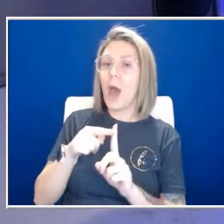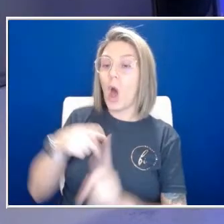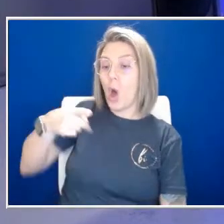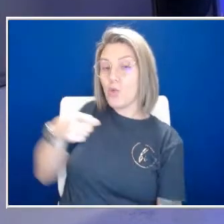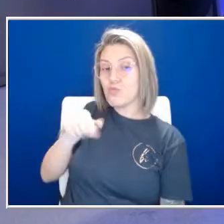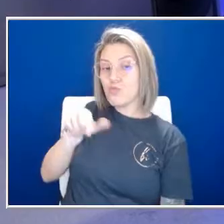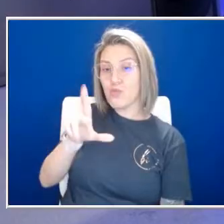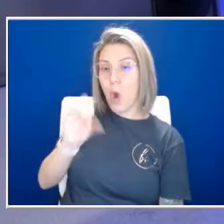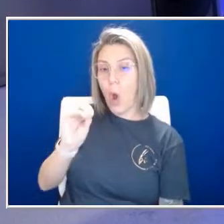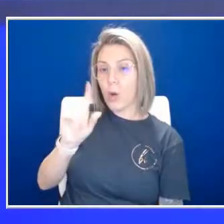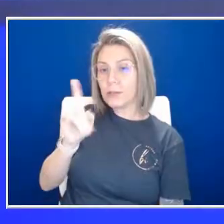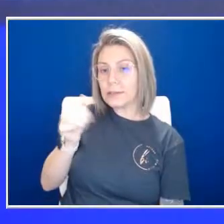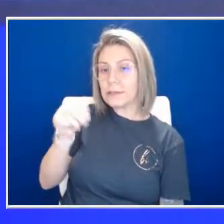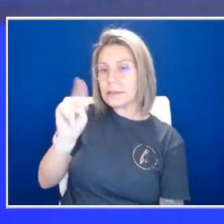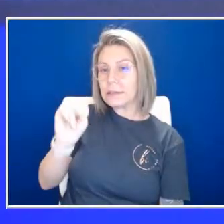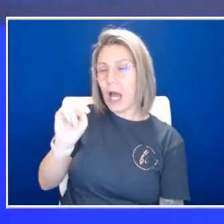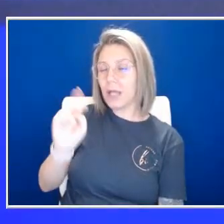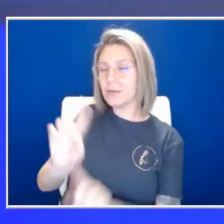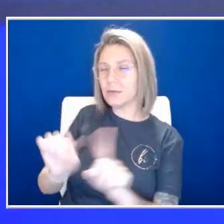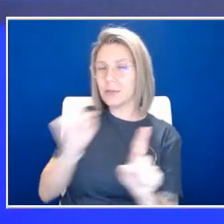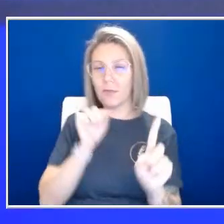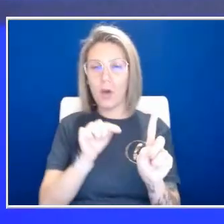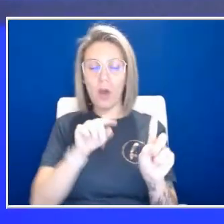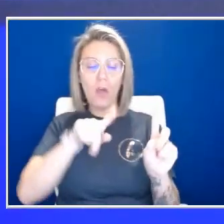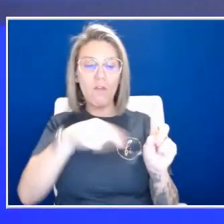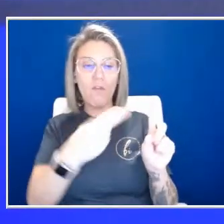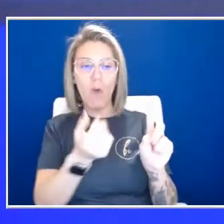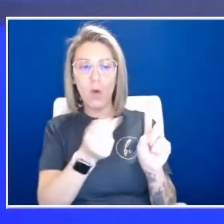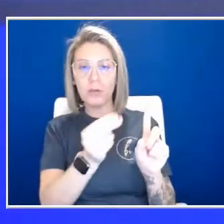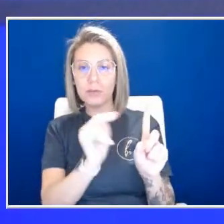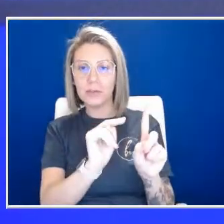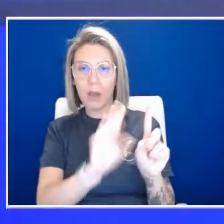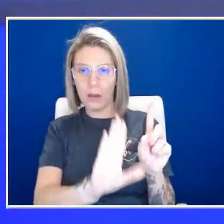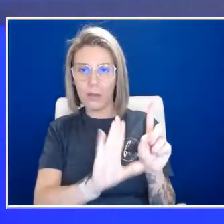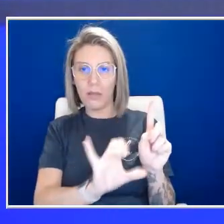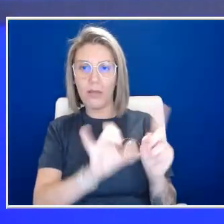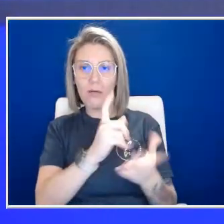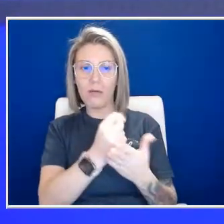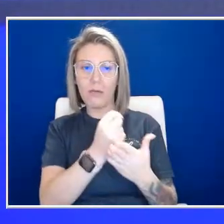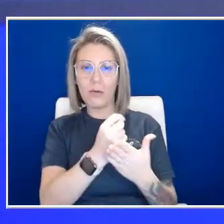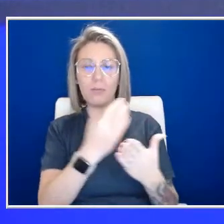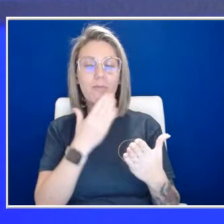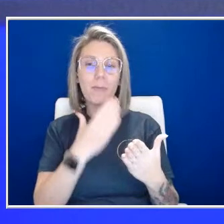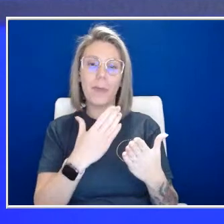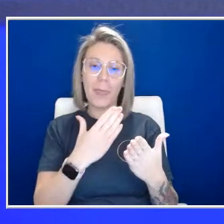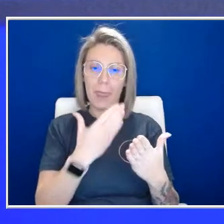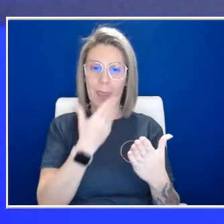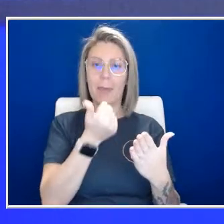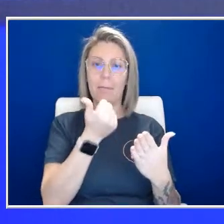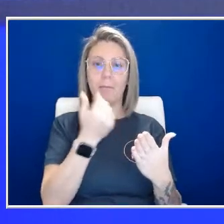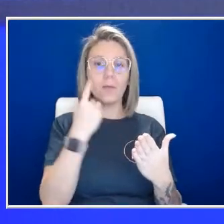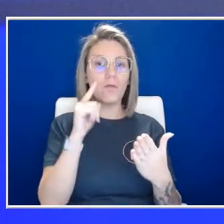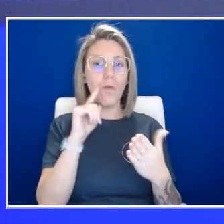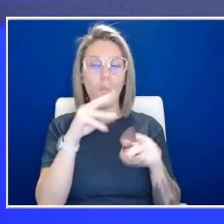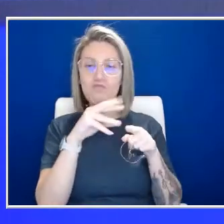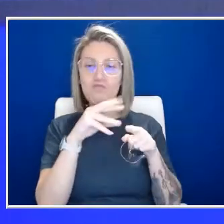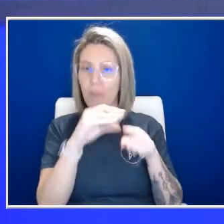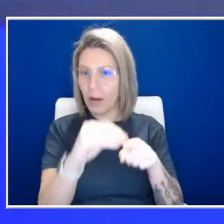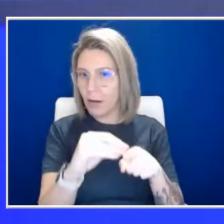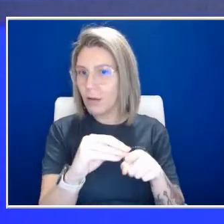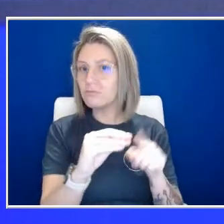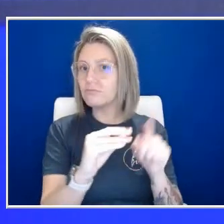case. So photon therapy still is our sort of bread and butter in radiation oncology. It's the type of treatment that